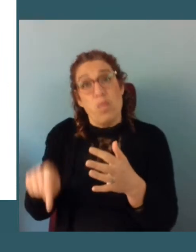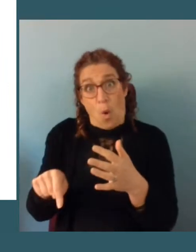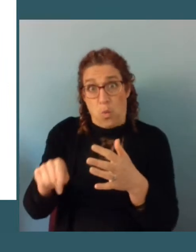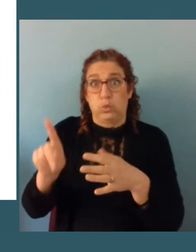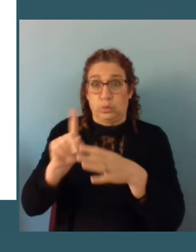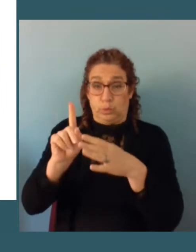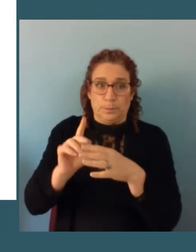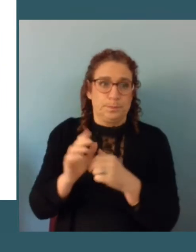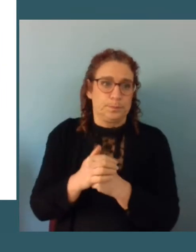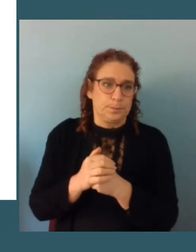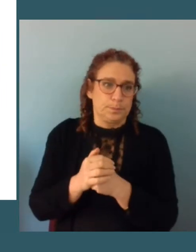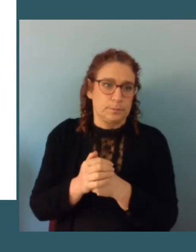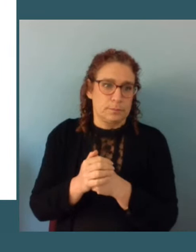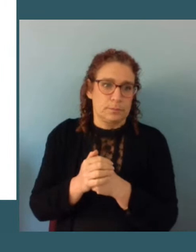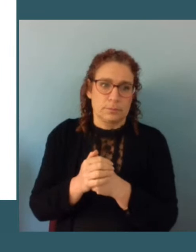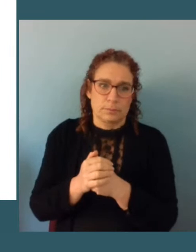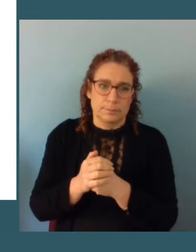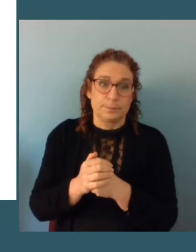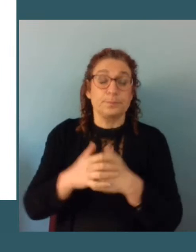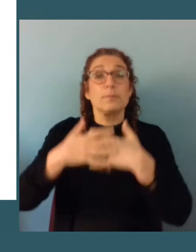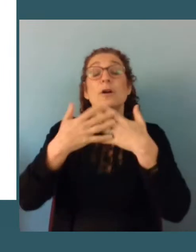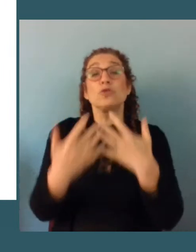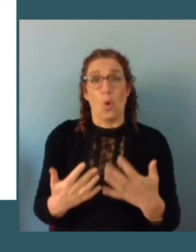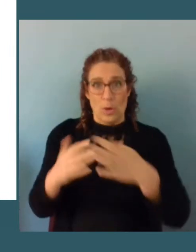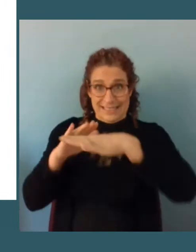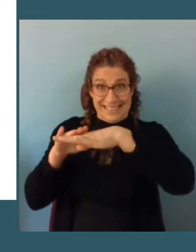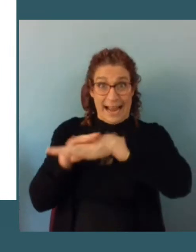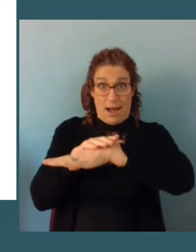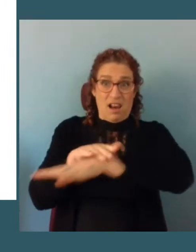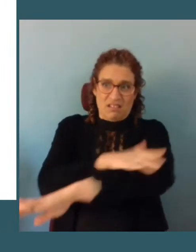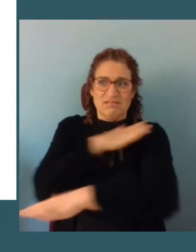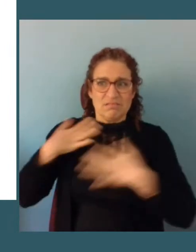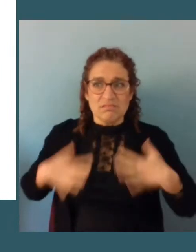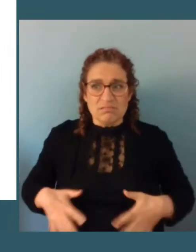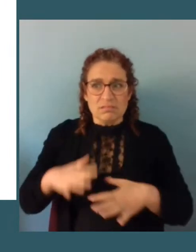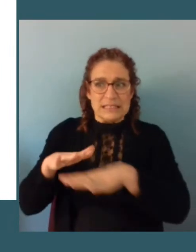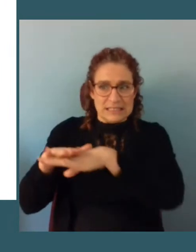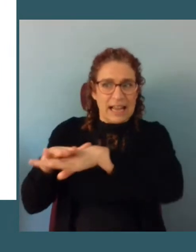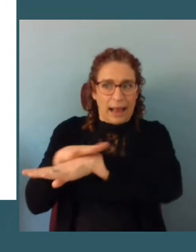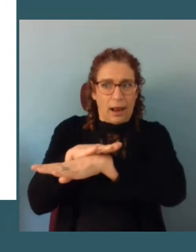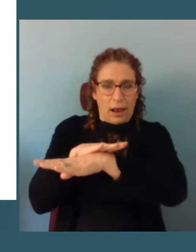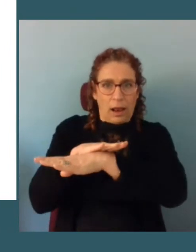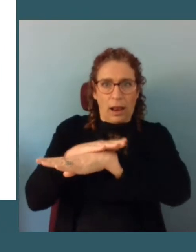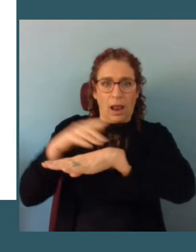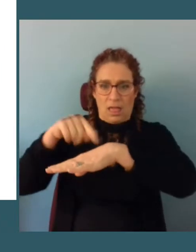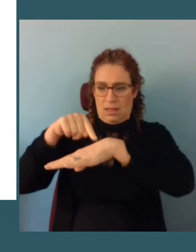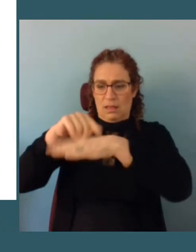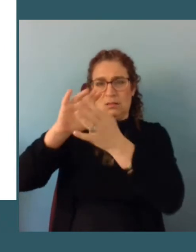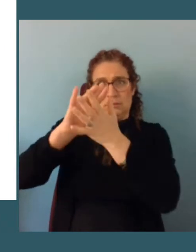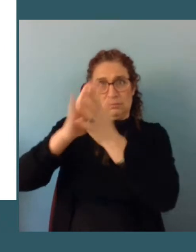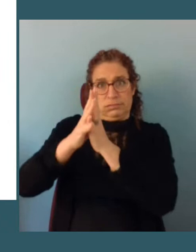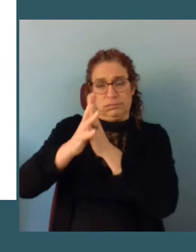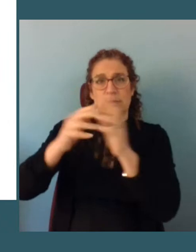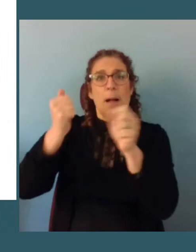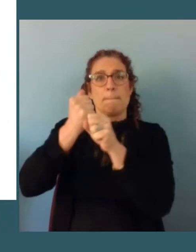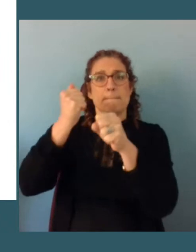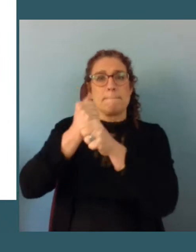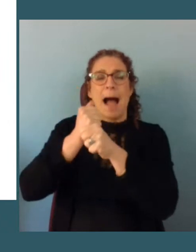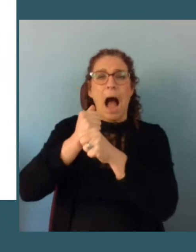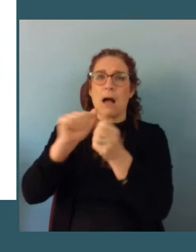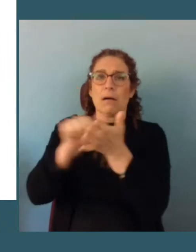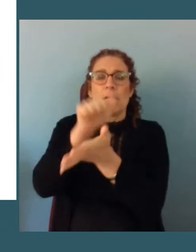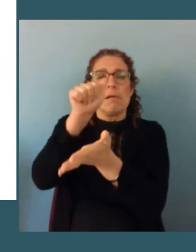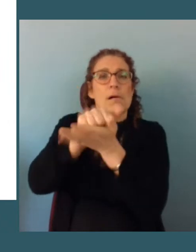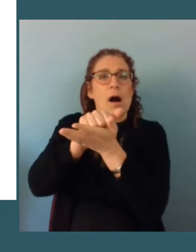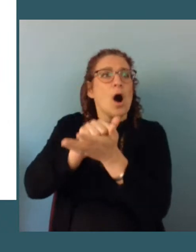towards impairment of the skin barrier leads to disruption of this neat structure of